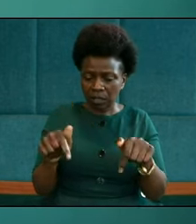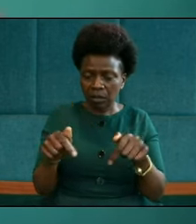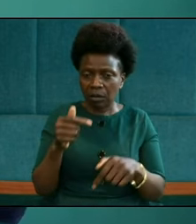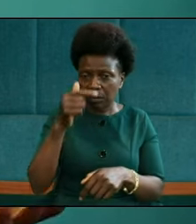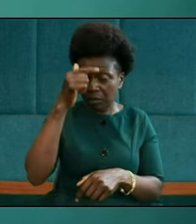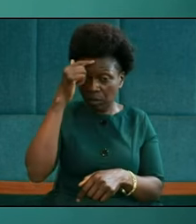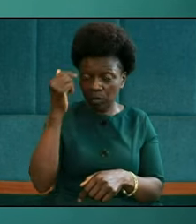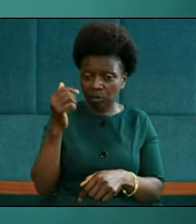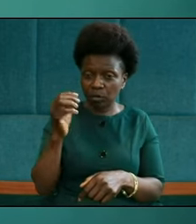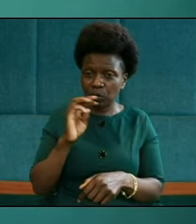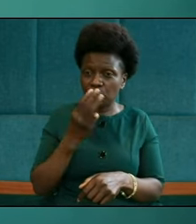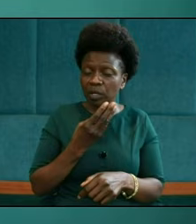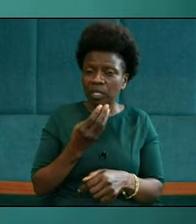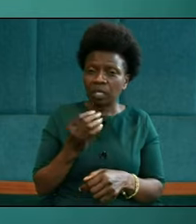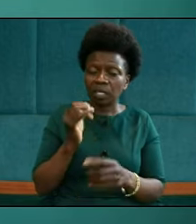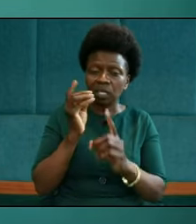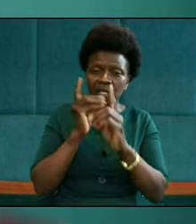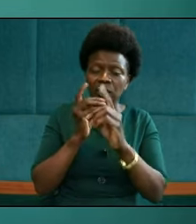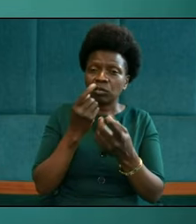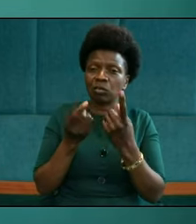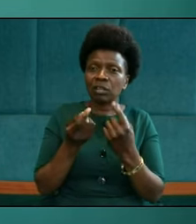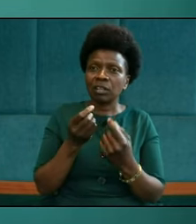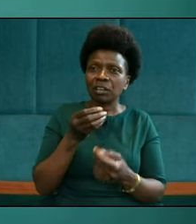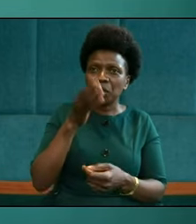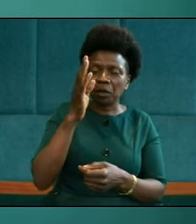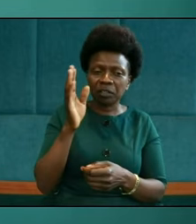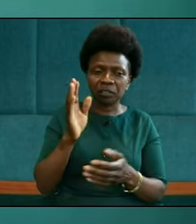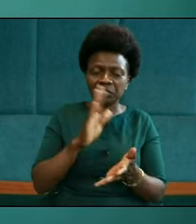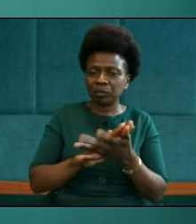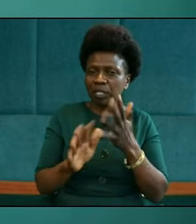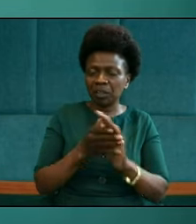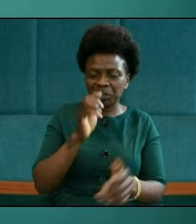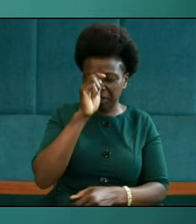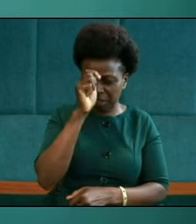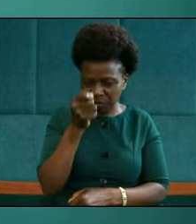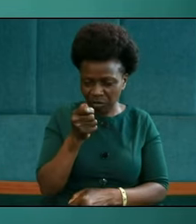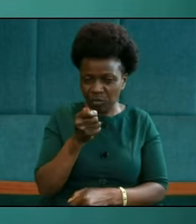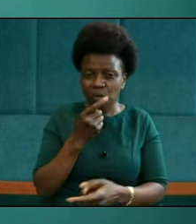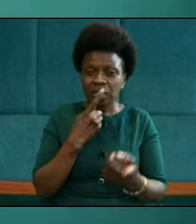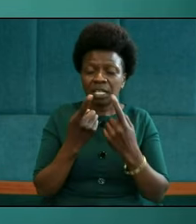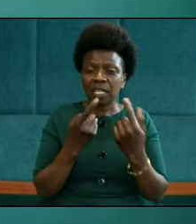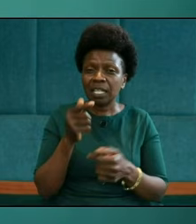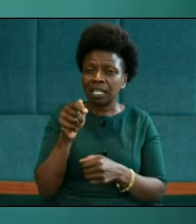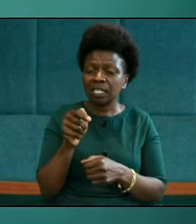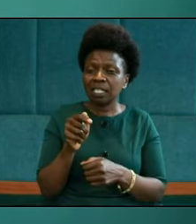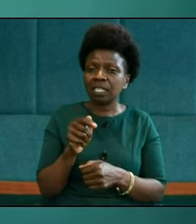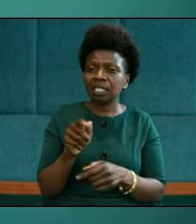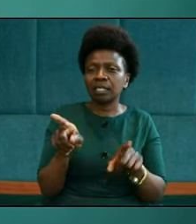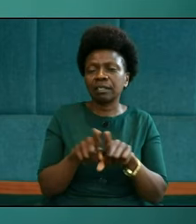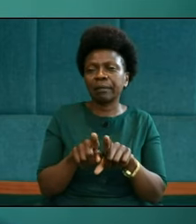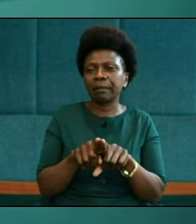because we just call God without respect, we call it, we pronounce it, and we call it